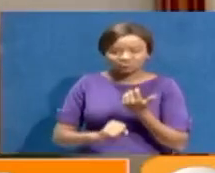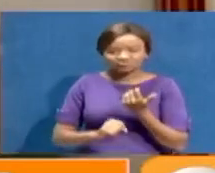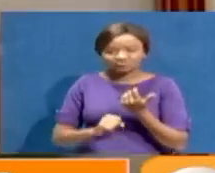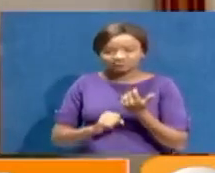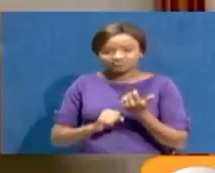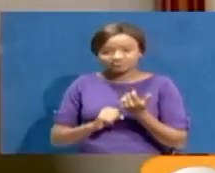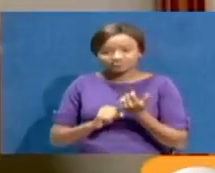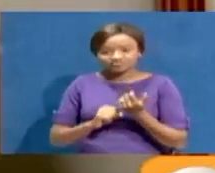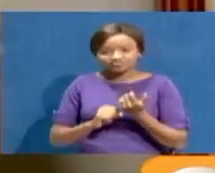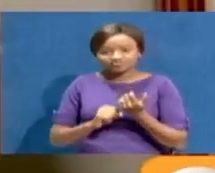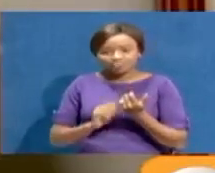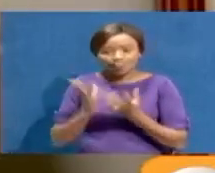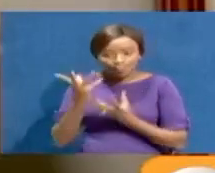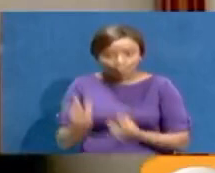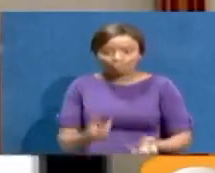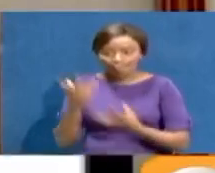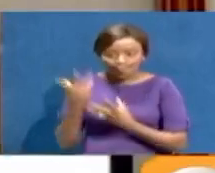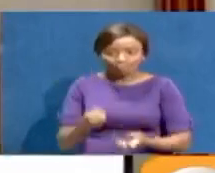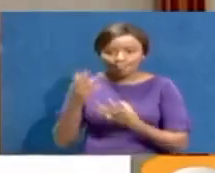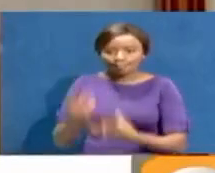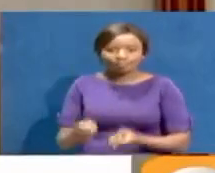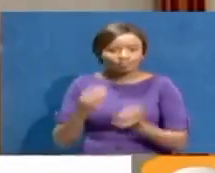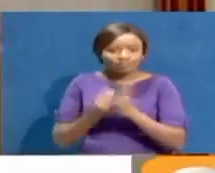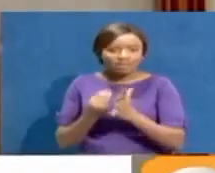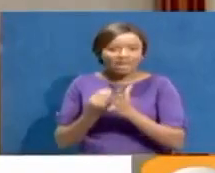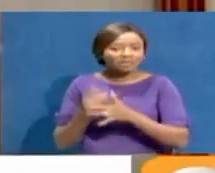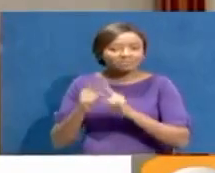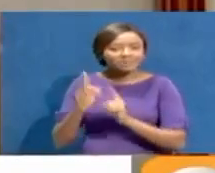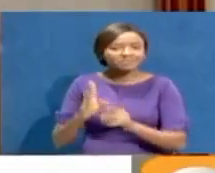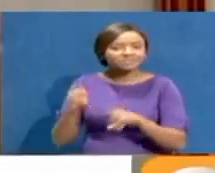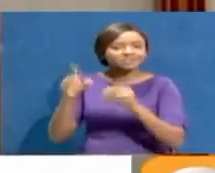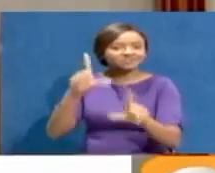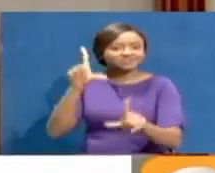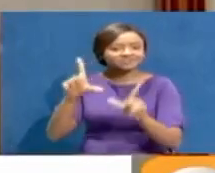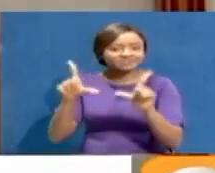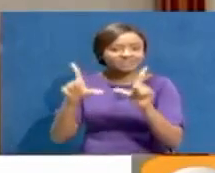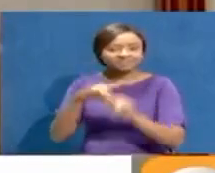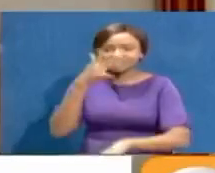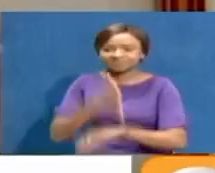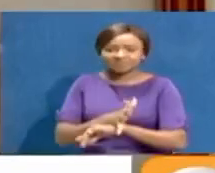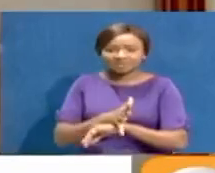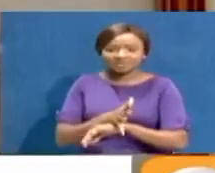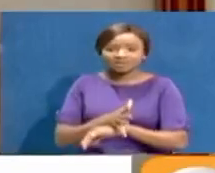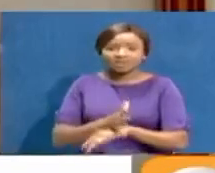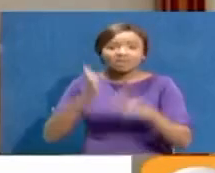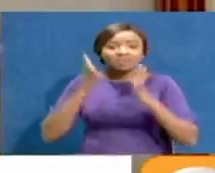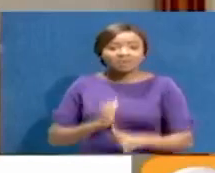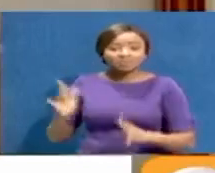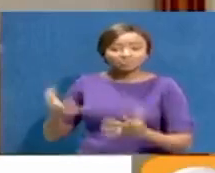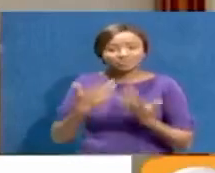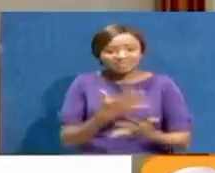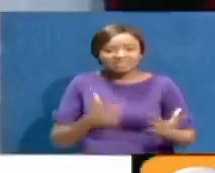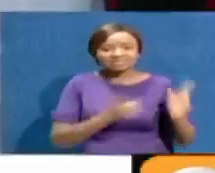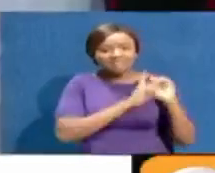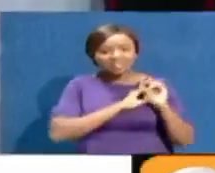innocent Kenyans or travelers by issuing them fake certificate. It was very painful to return someone from the airport. You have your luggage,